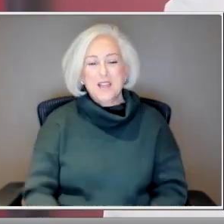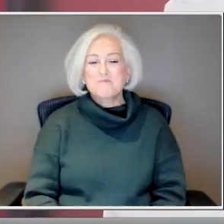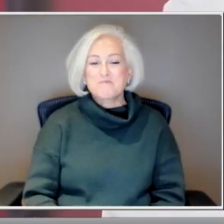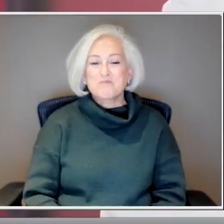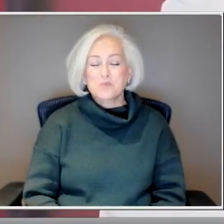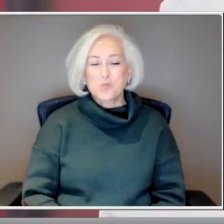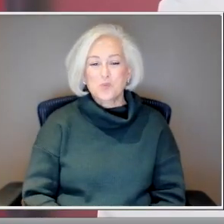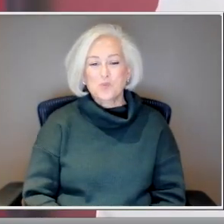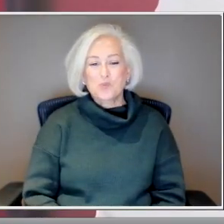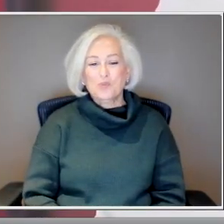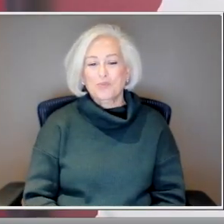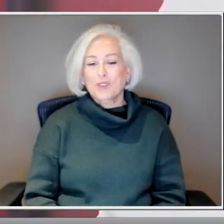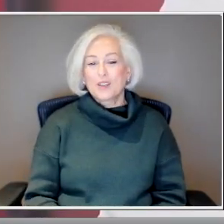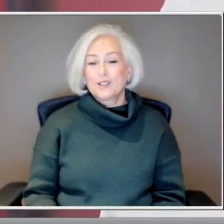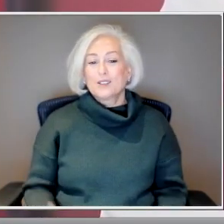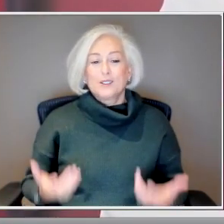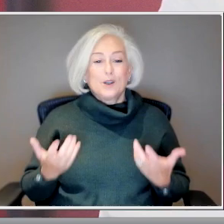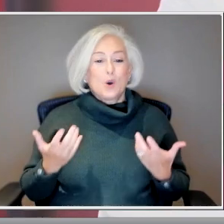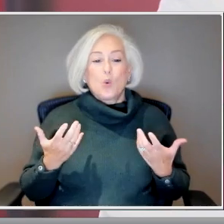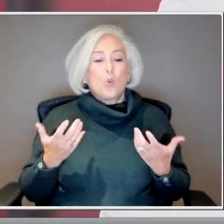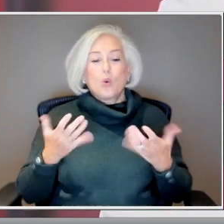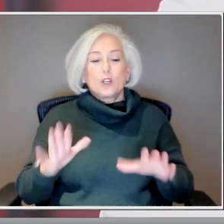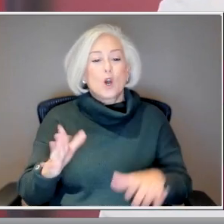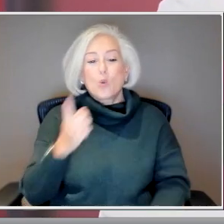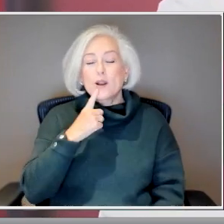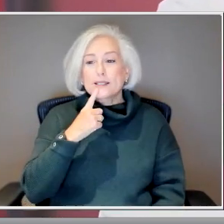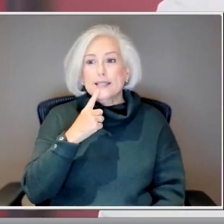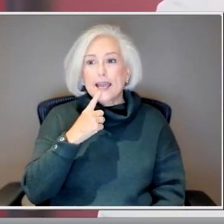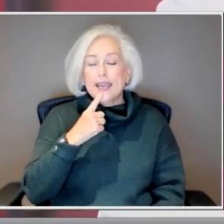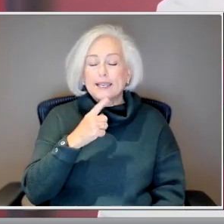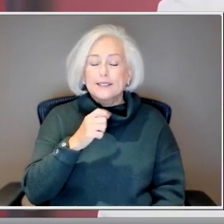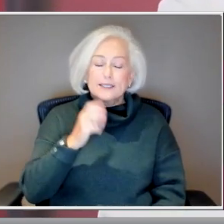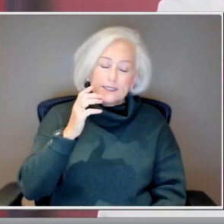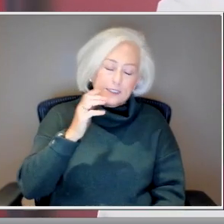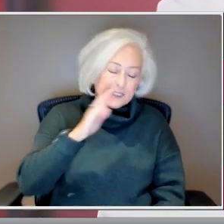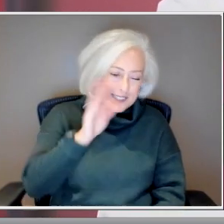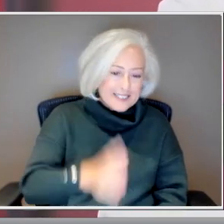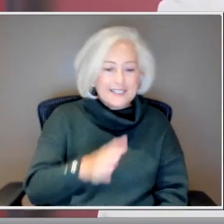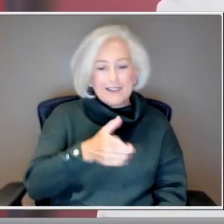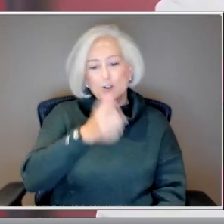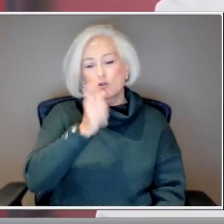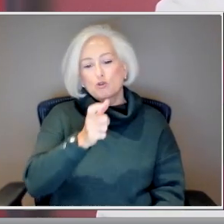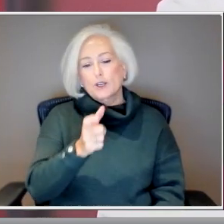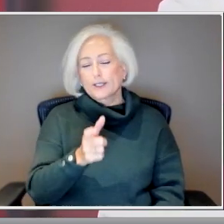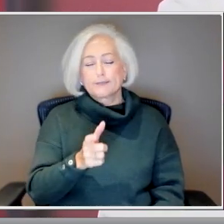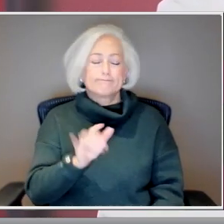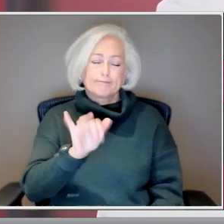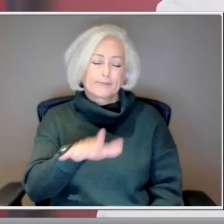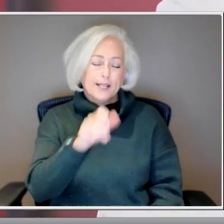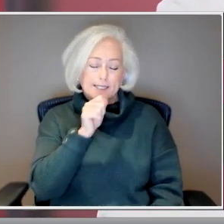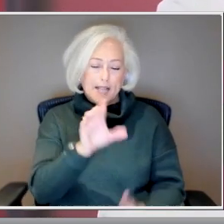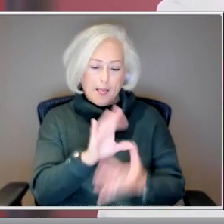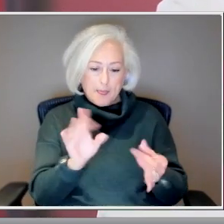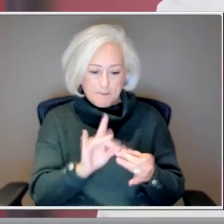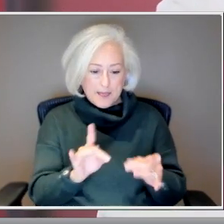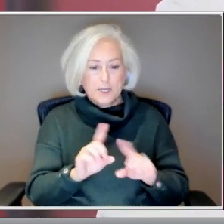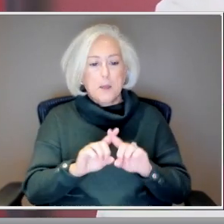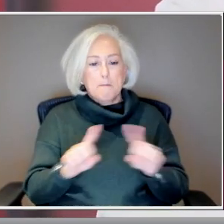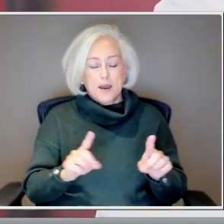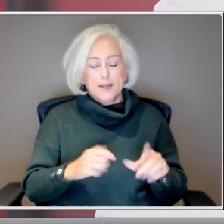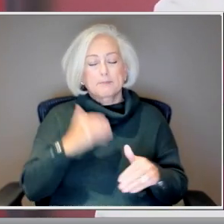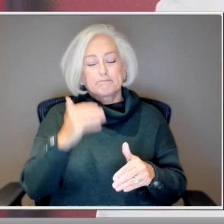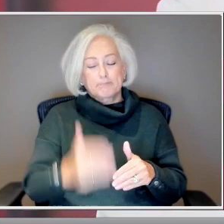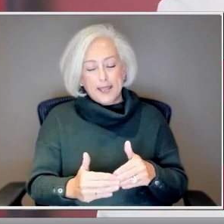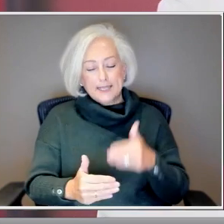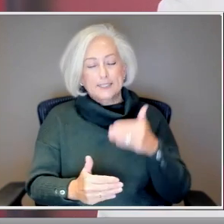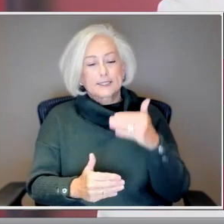we don't want them to say don't drink at all. I think that's not a message, but I think just pace yourself in moderation and take